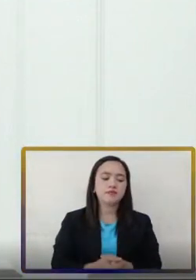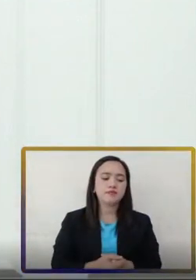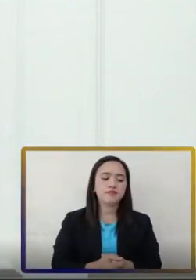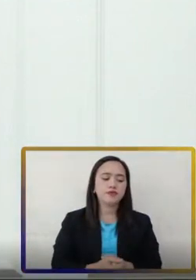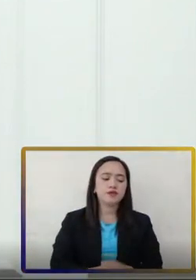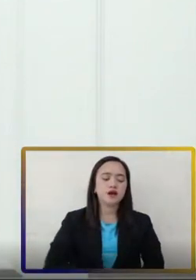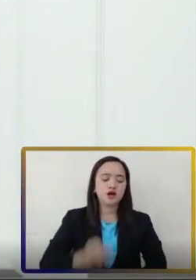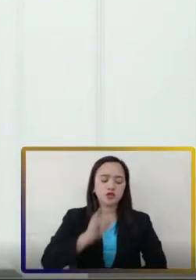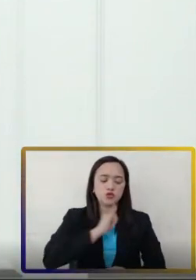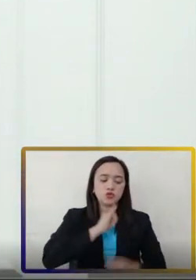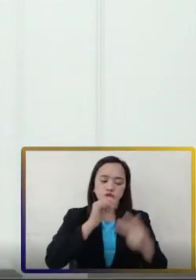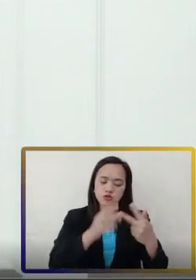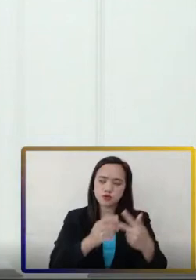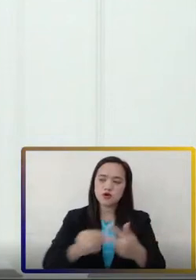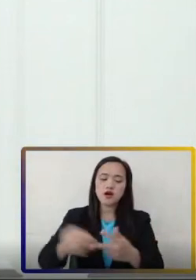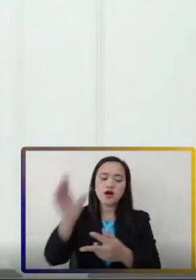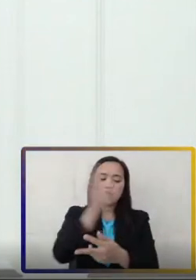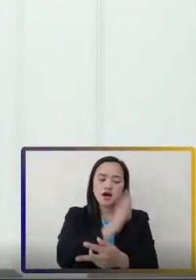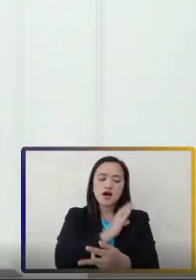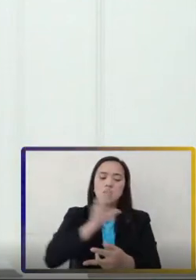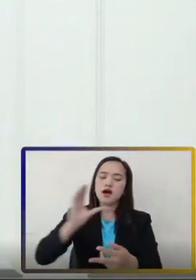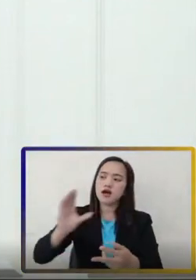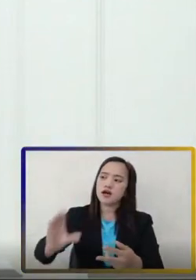understand. I choose